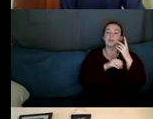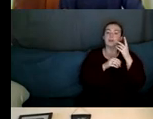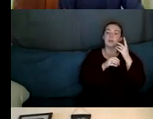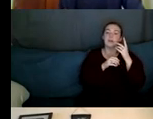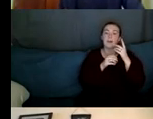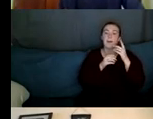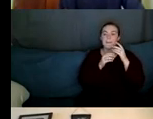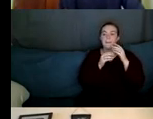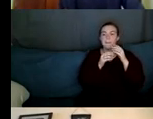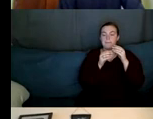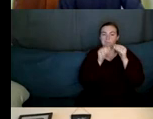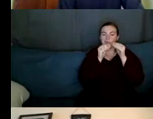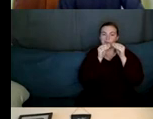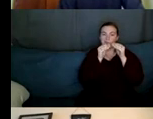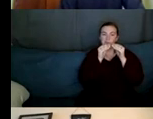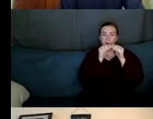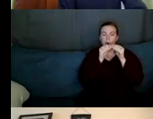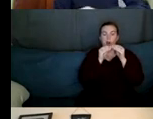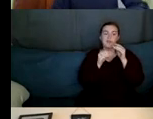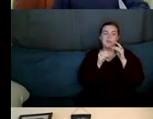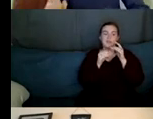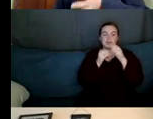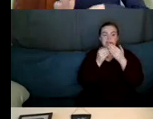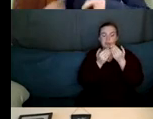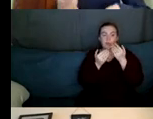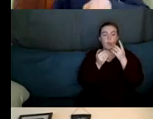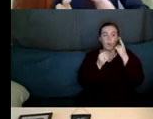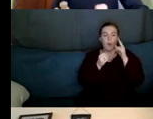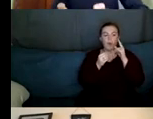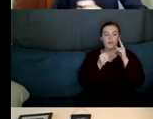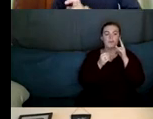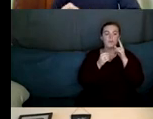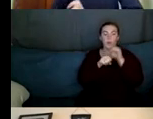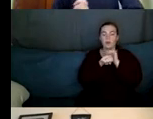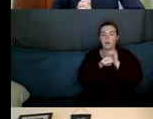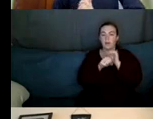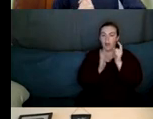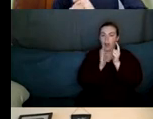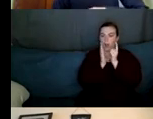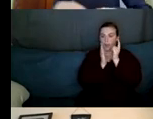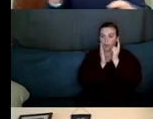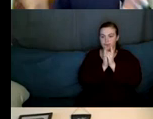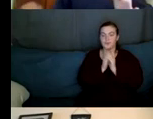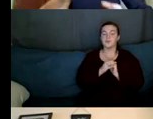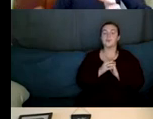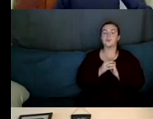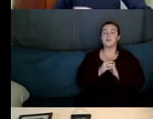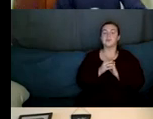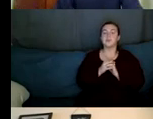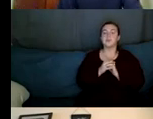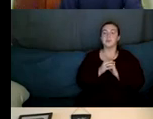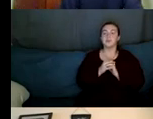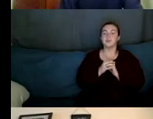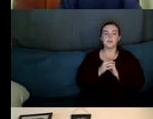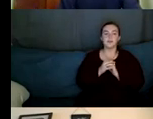really hyper aware of as you are scheduling, especially when we come into kind of the season when these things